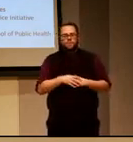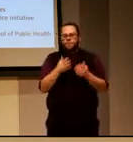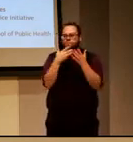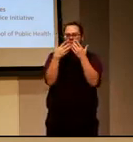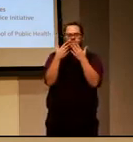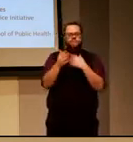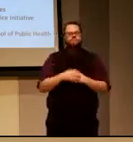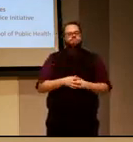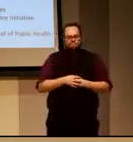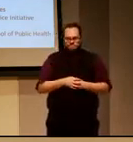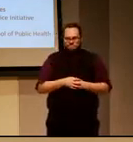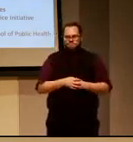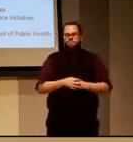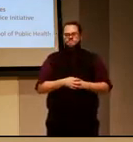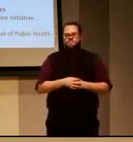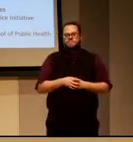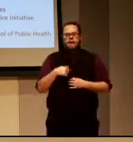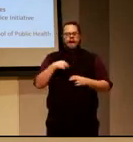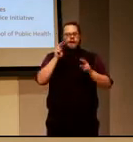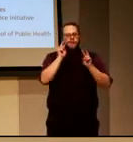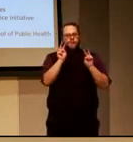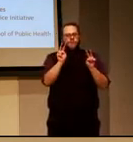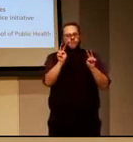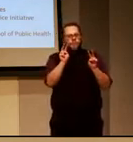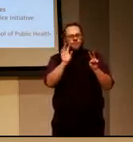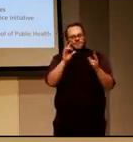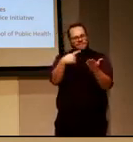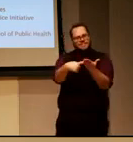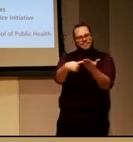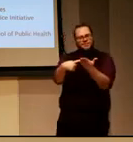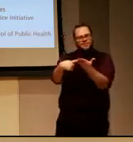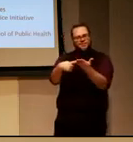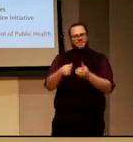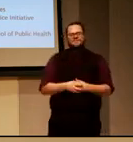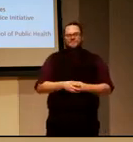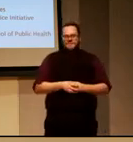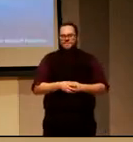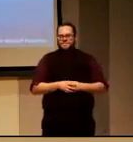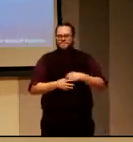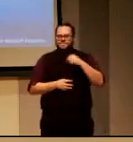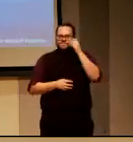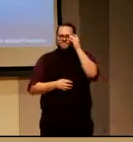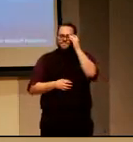it. And so I look forward to the discussion. So,